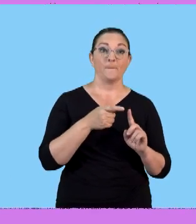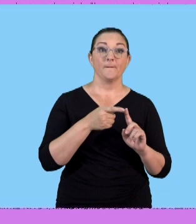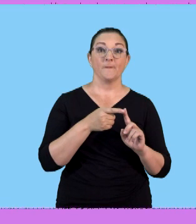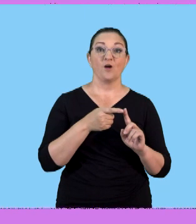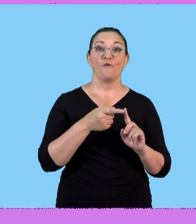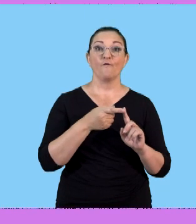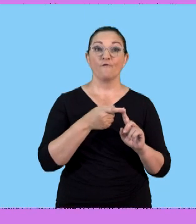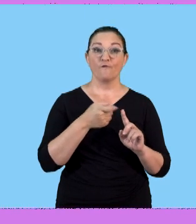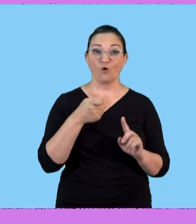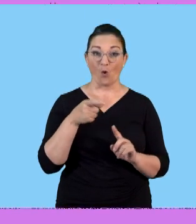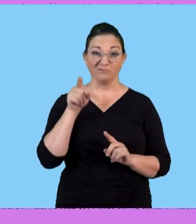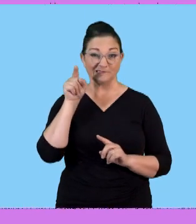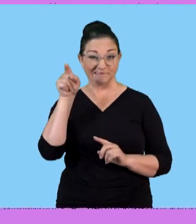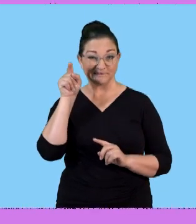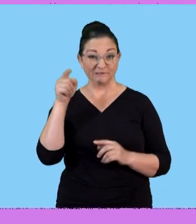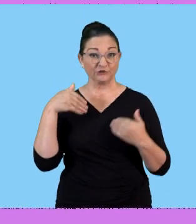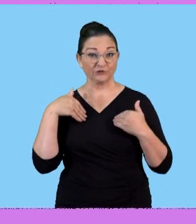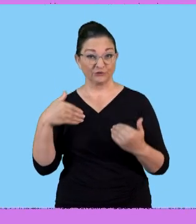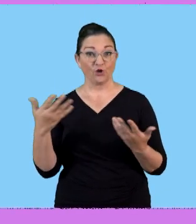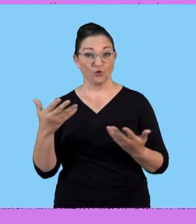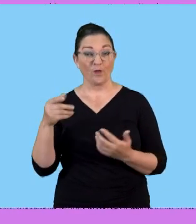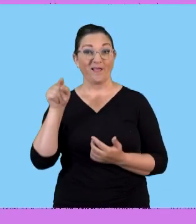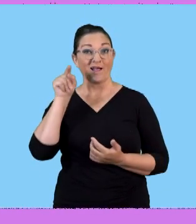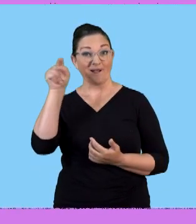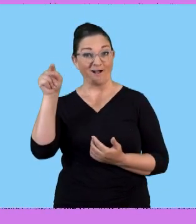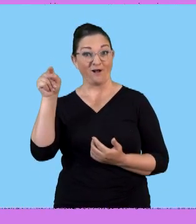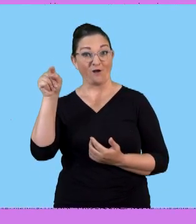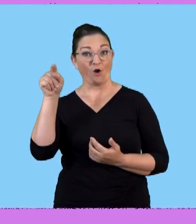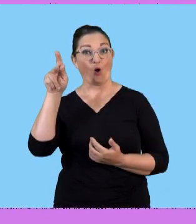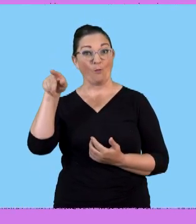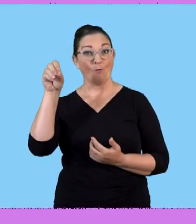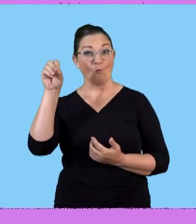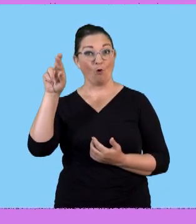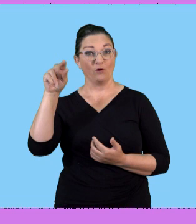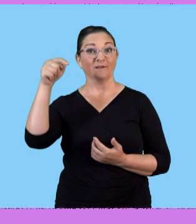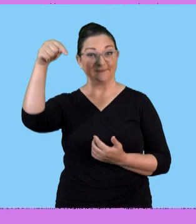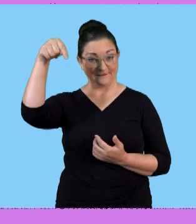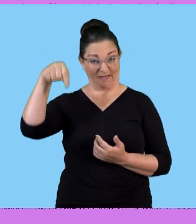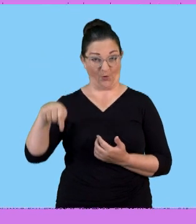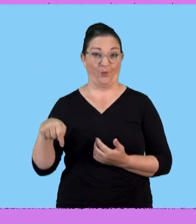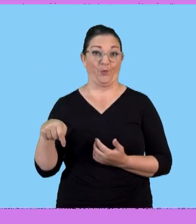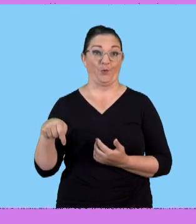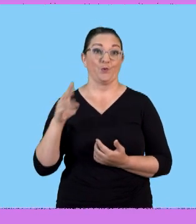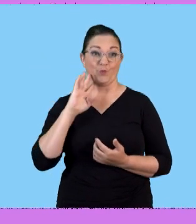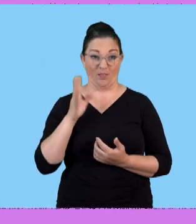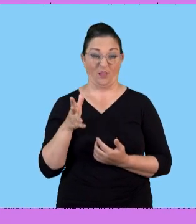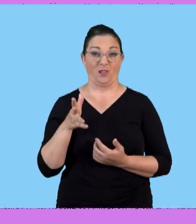from here, Port Shepstone. So we agree that it will be downwards first of all,